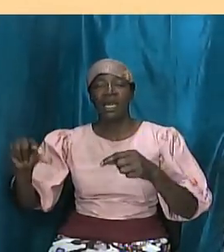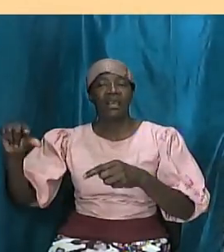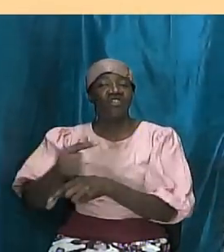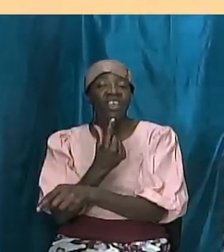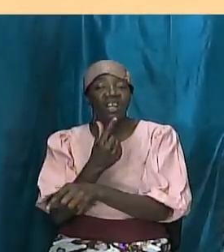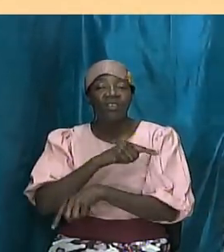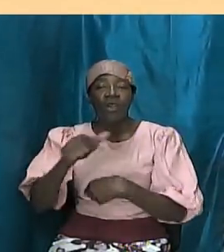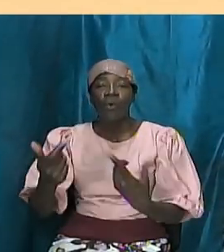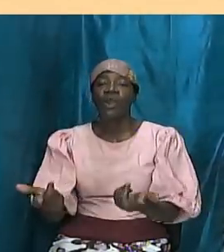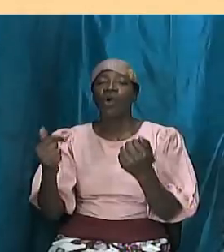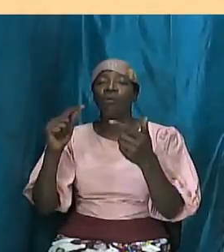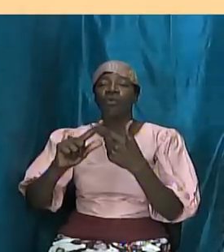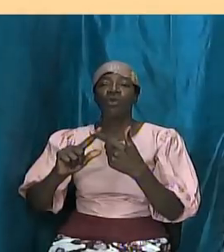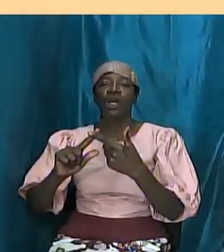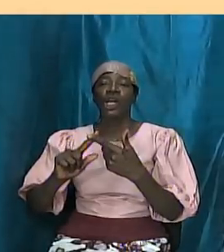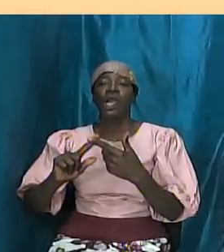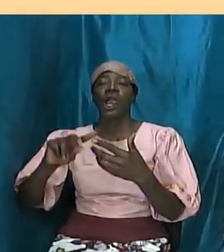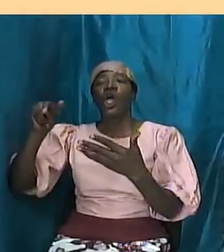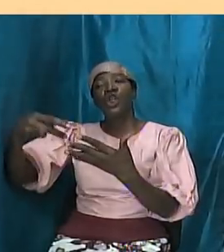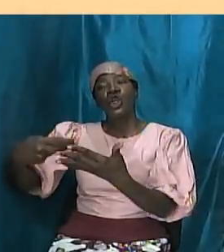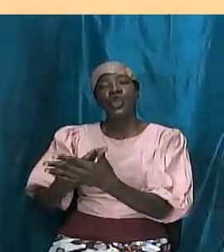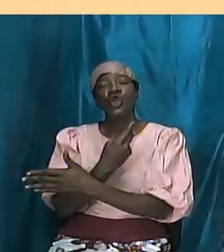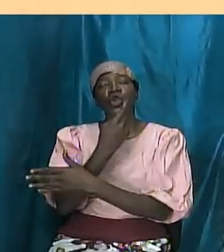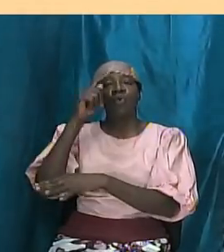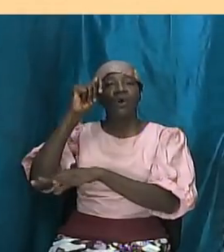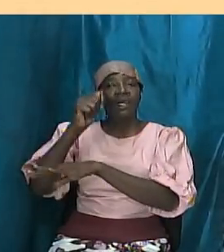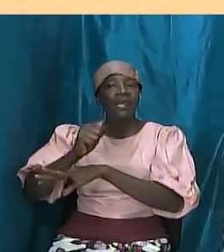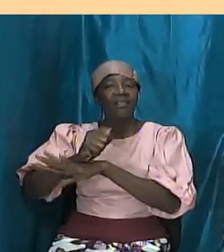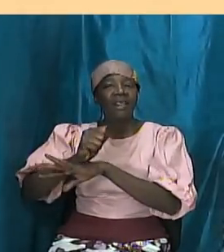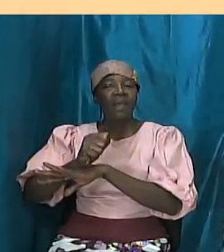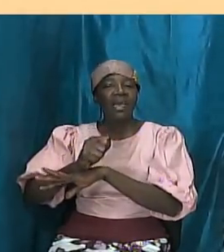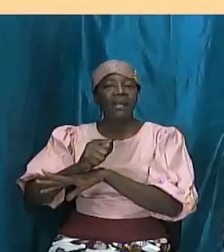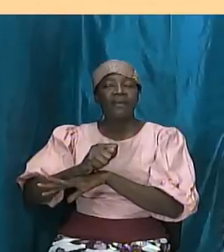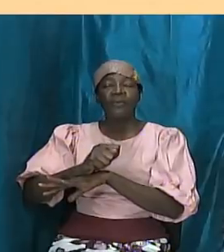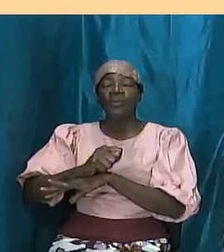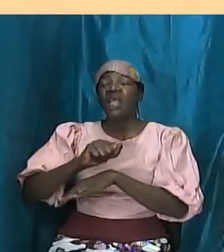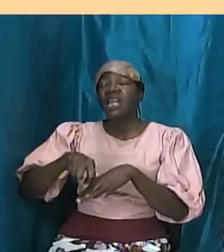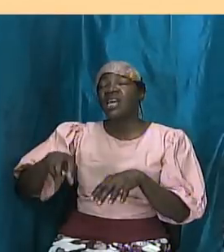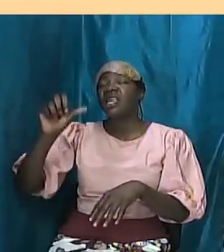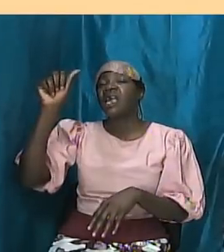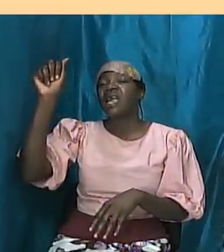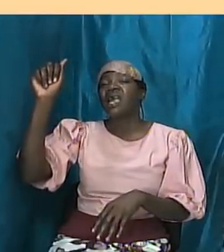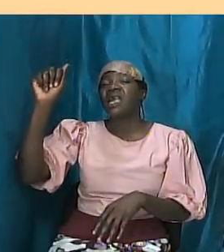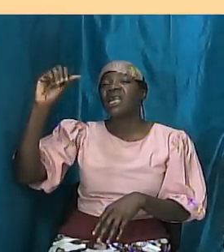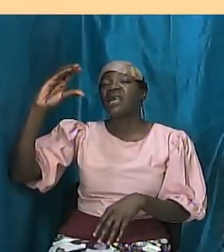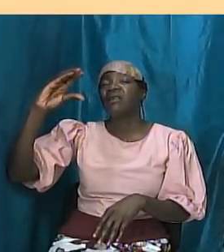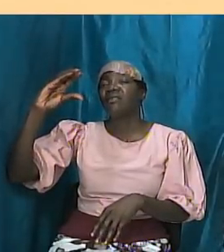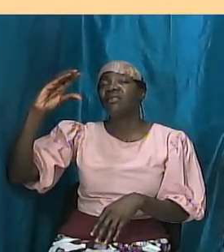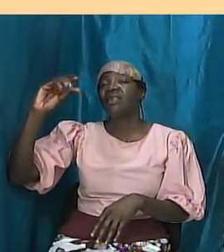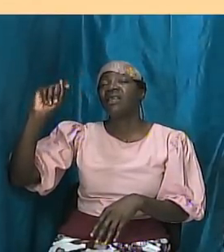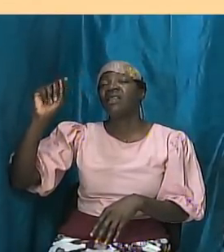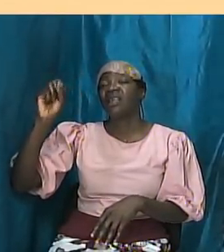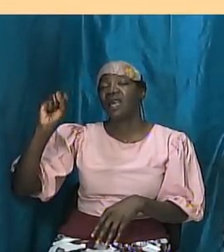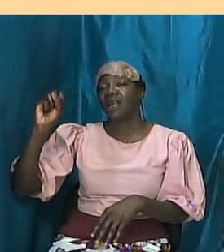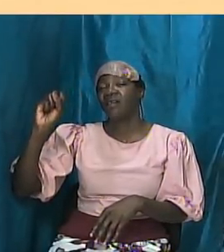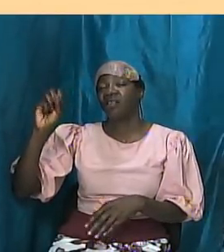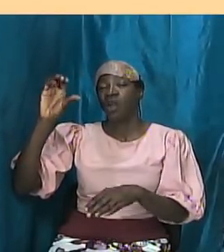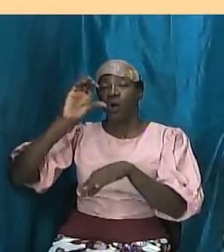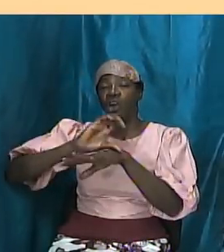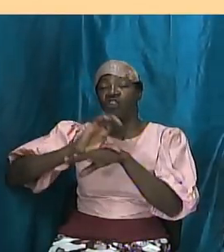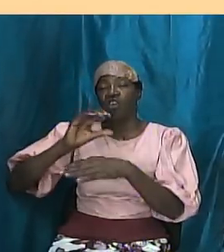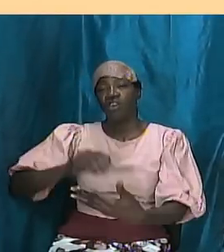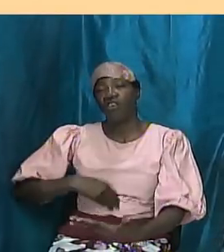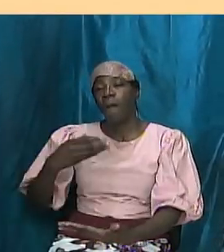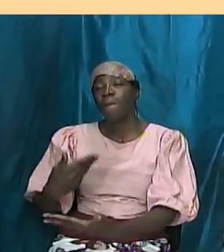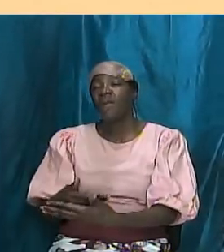New Testament and we come down even into the book of Acts and the church is born and men and women are